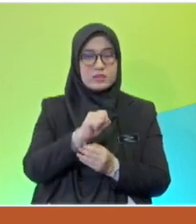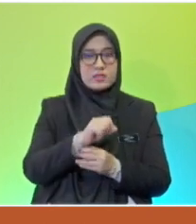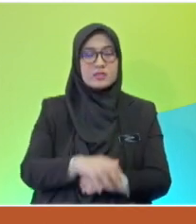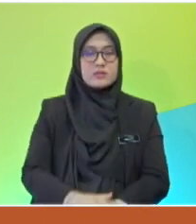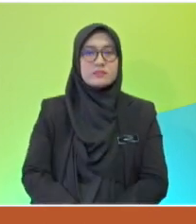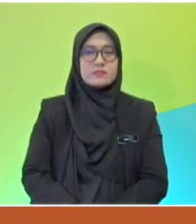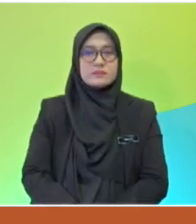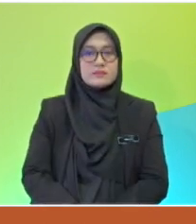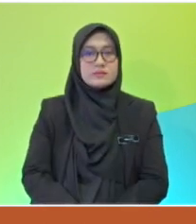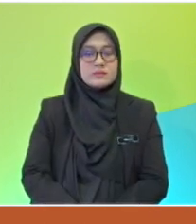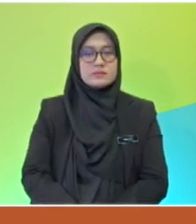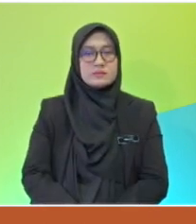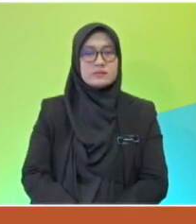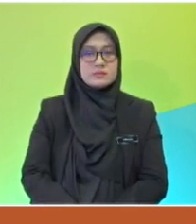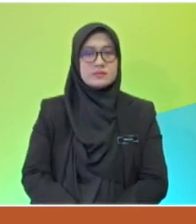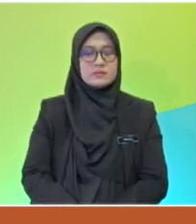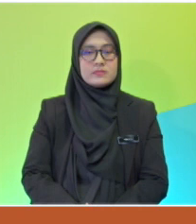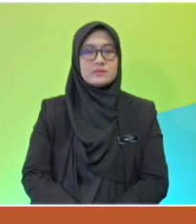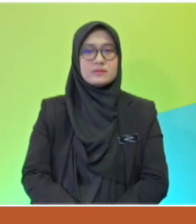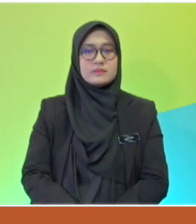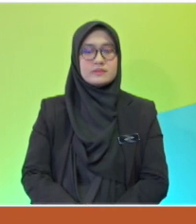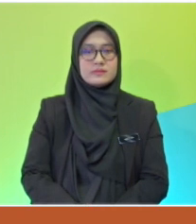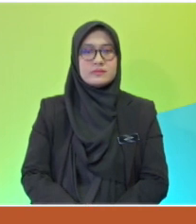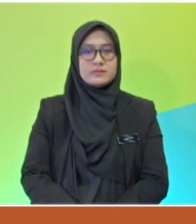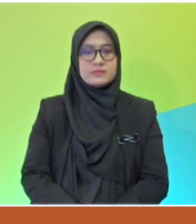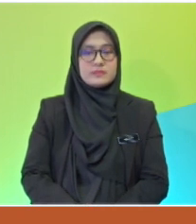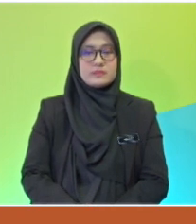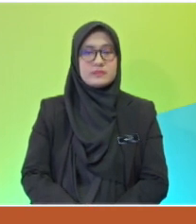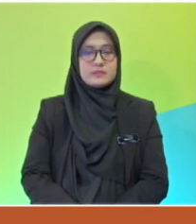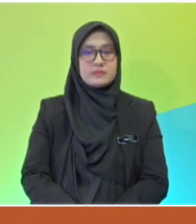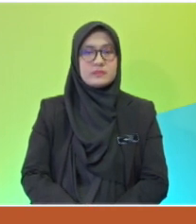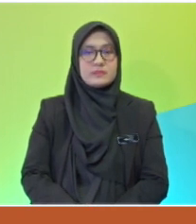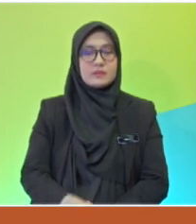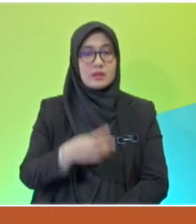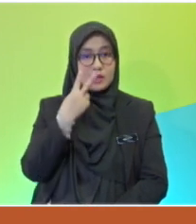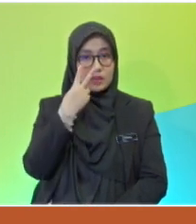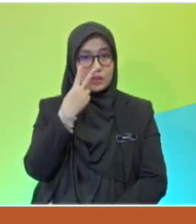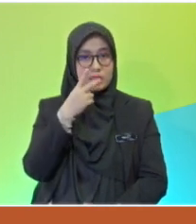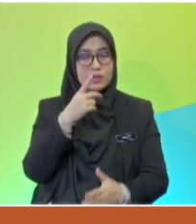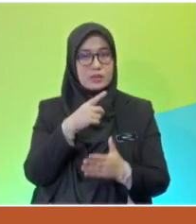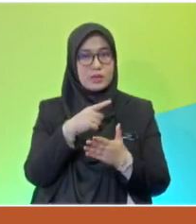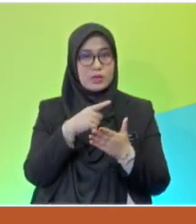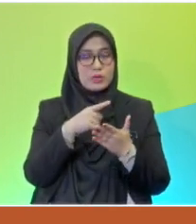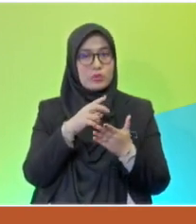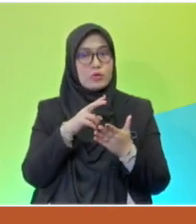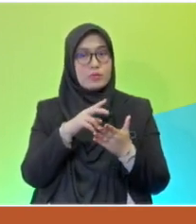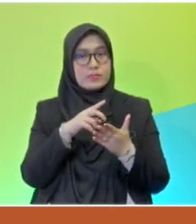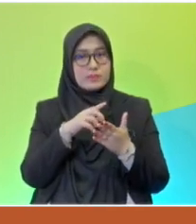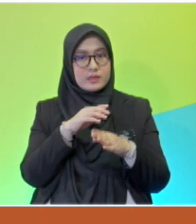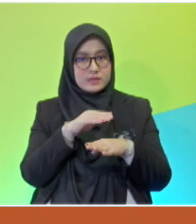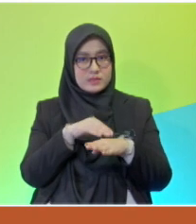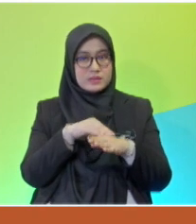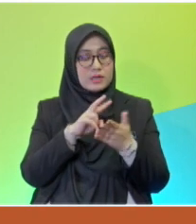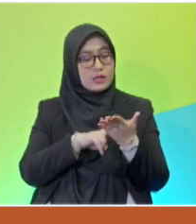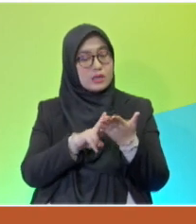attempt on their own. Okay? All right. Now, looking at the descriptors for reading skills,